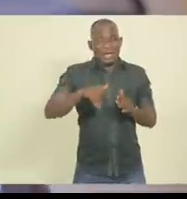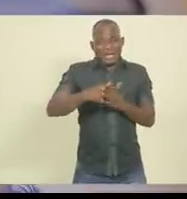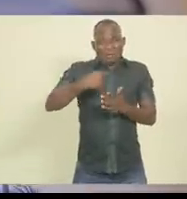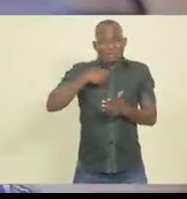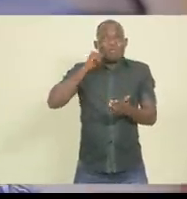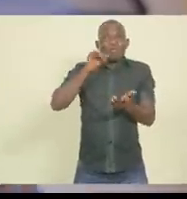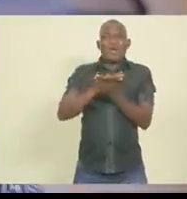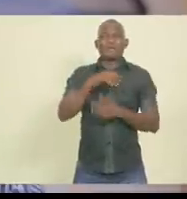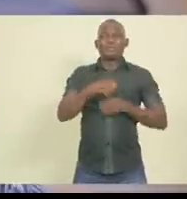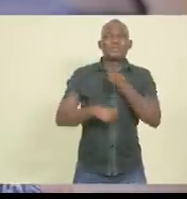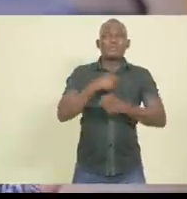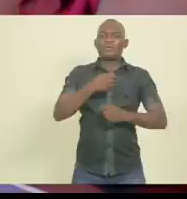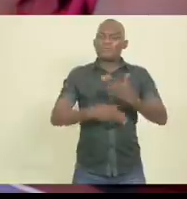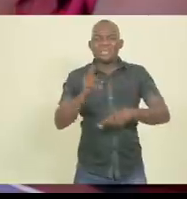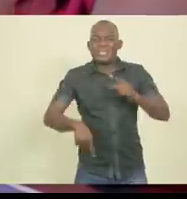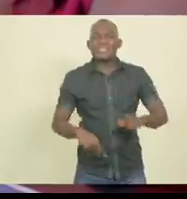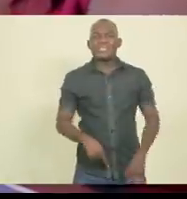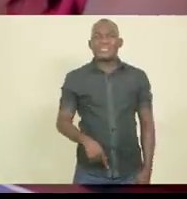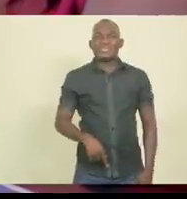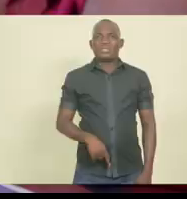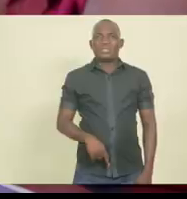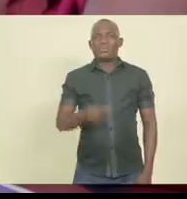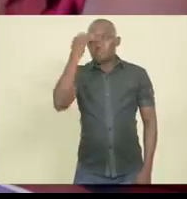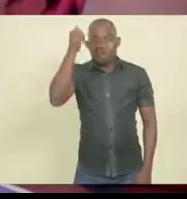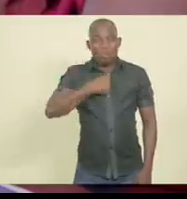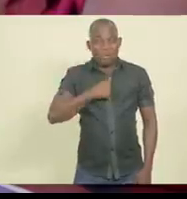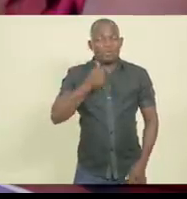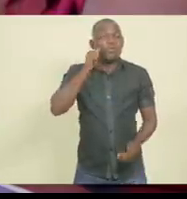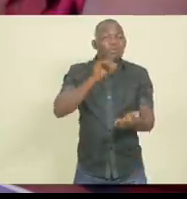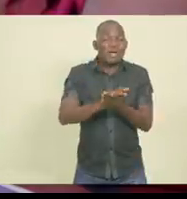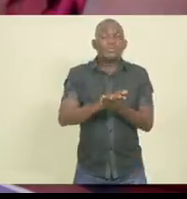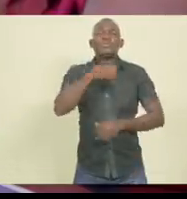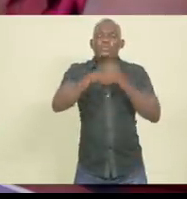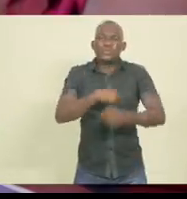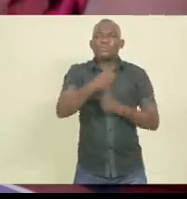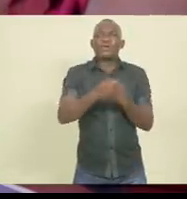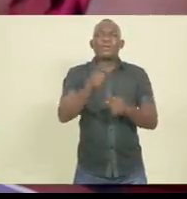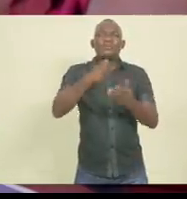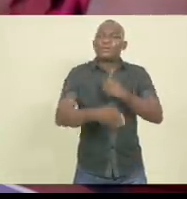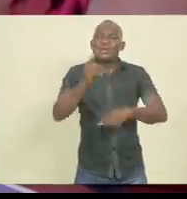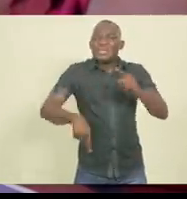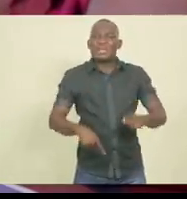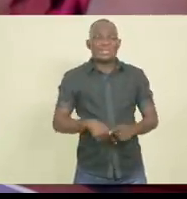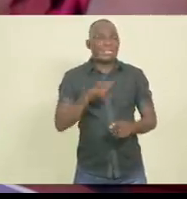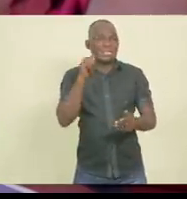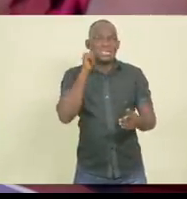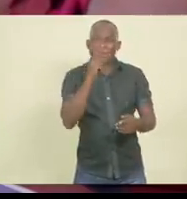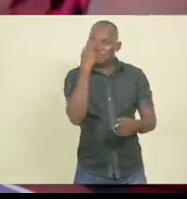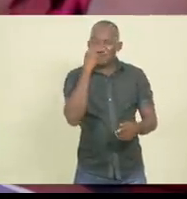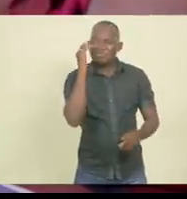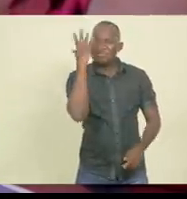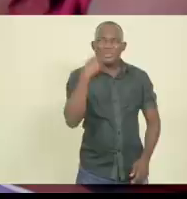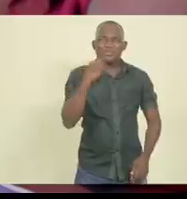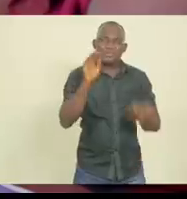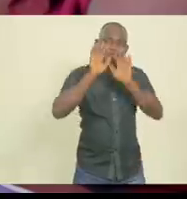struggling. You know what we've been going through. Coffee. You know what we've been going through. I tell you all the time, girls. Please do this. This girl is so precious.